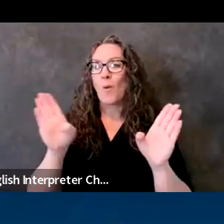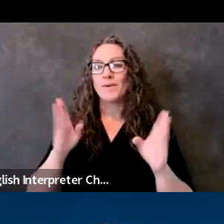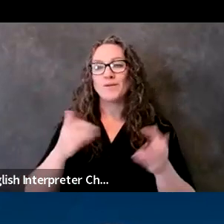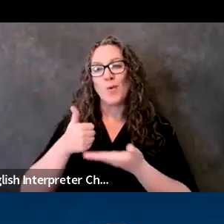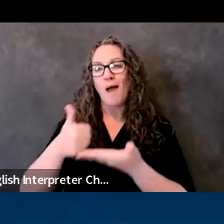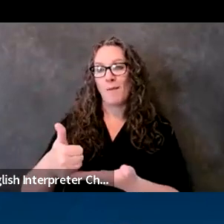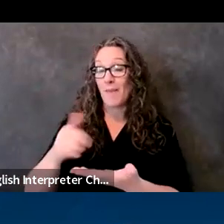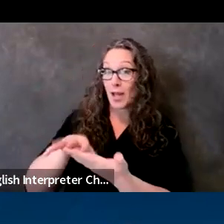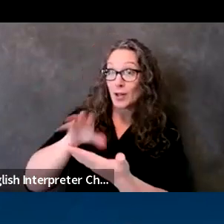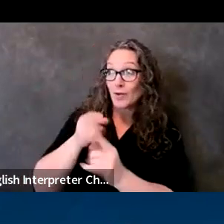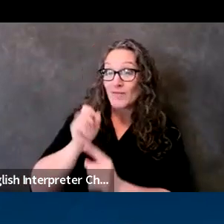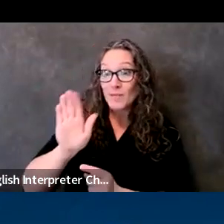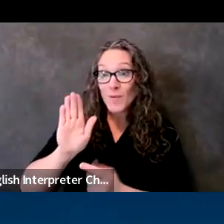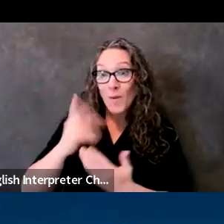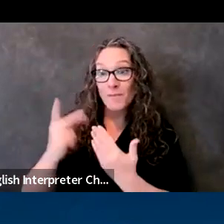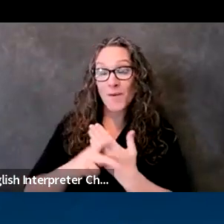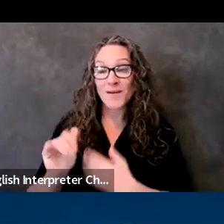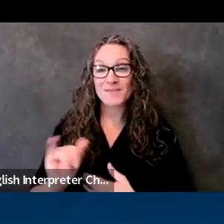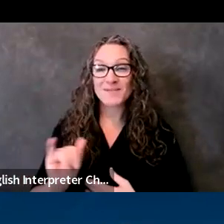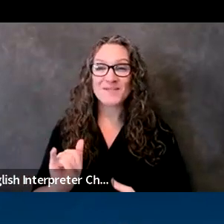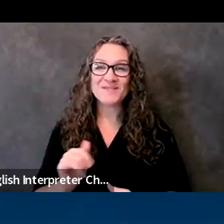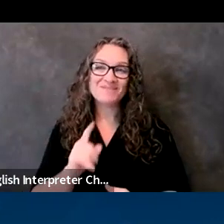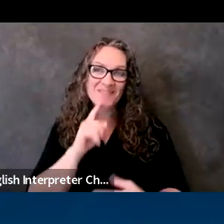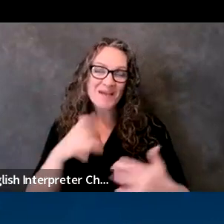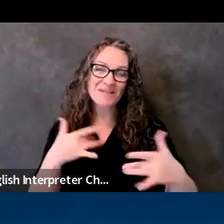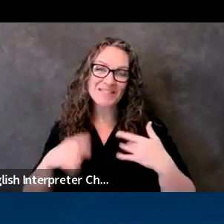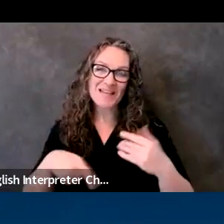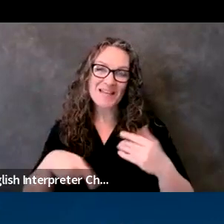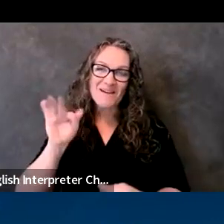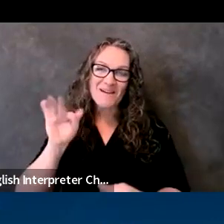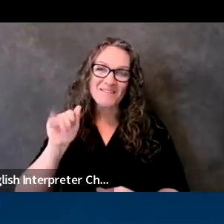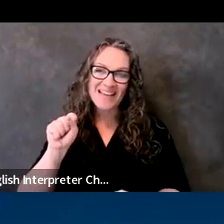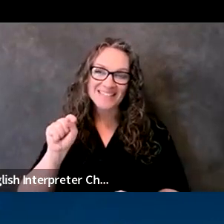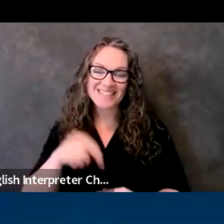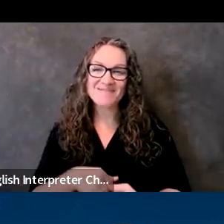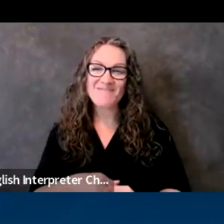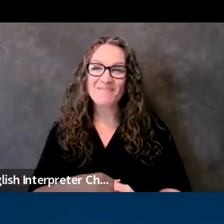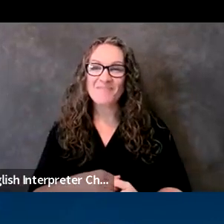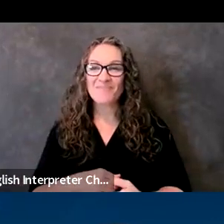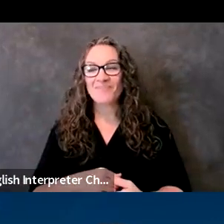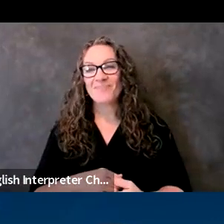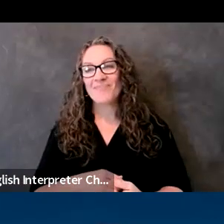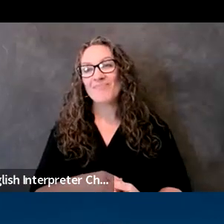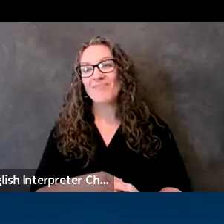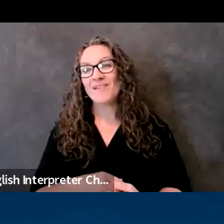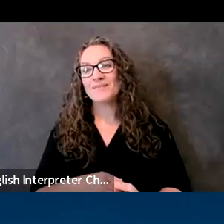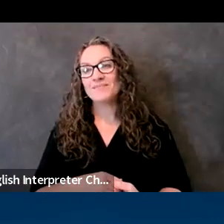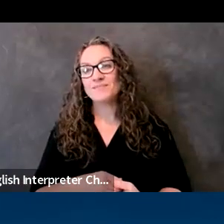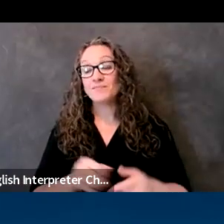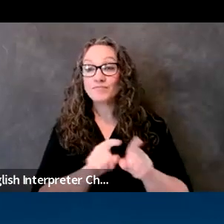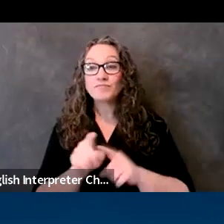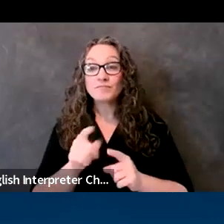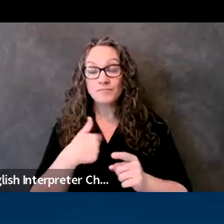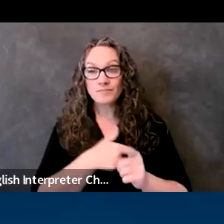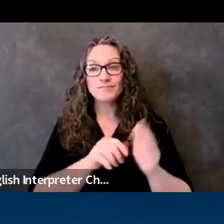your programs as well. So very excited about FAST. And also we recently developed a feeding